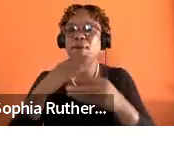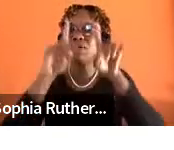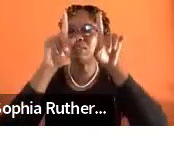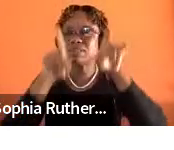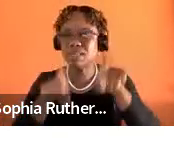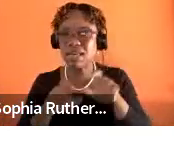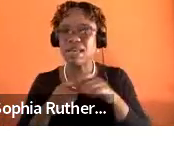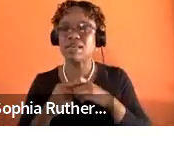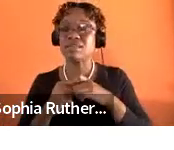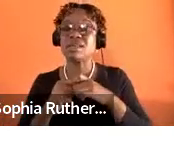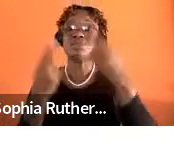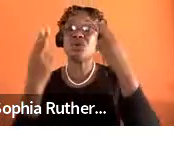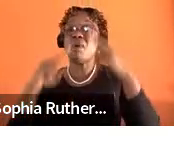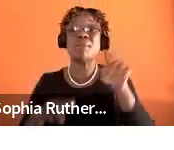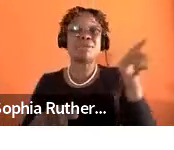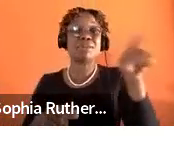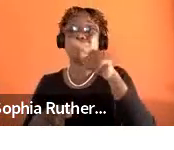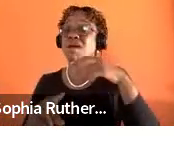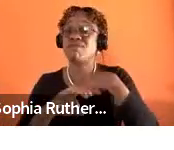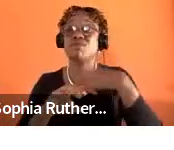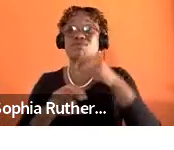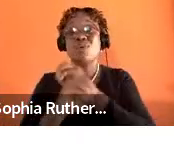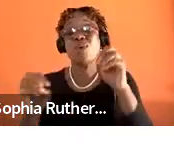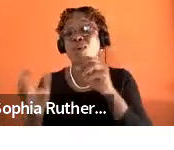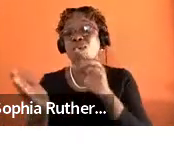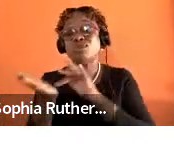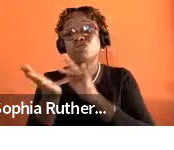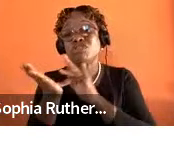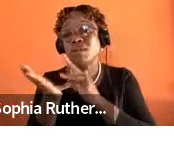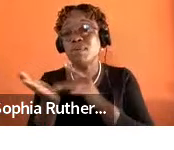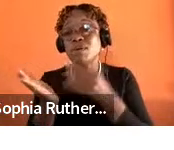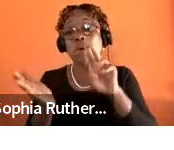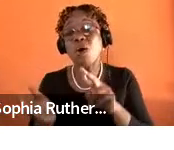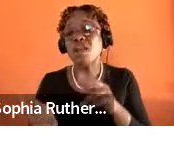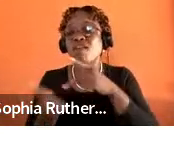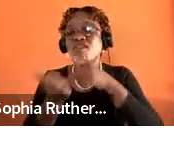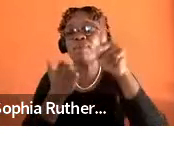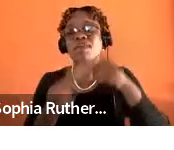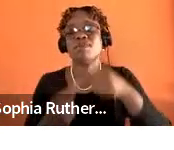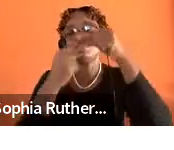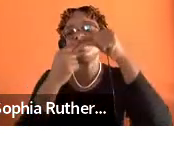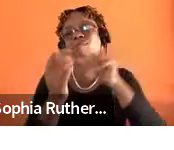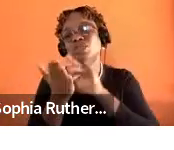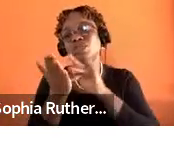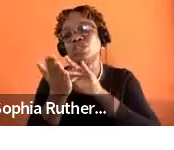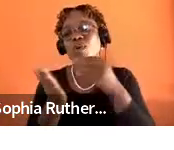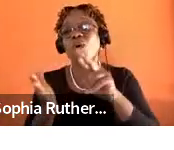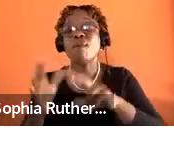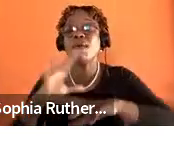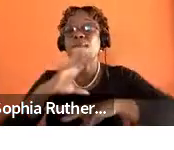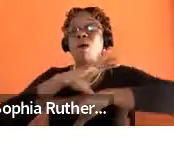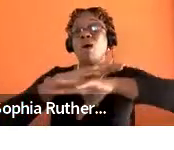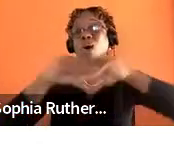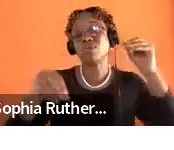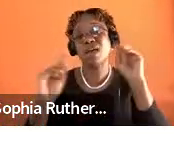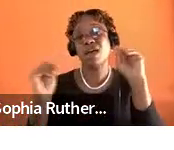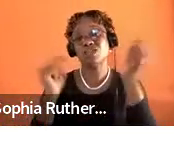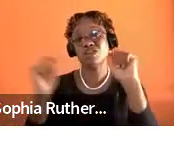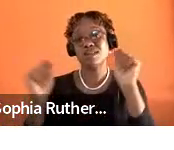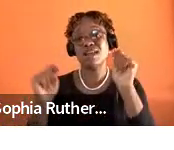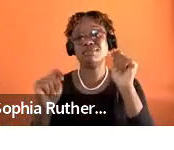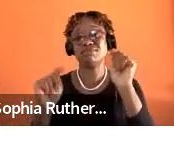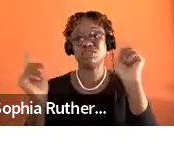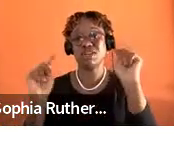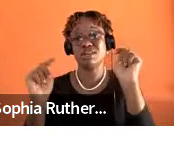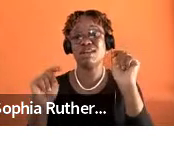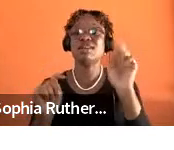remained without treatment, two, paid for specialized treatment, or three, used services outside of Trinidad and Tobago. And the latter two, of course,